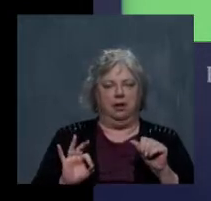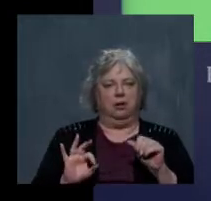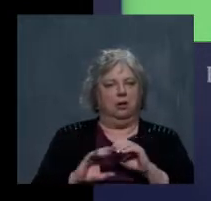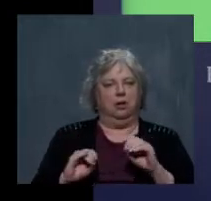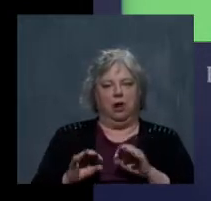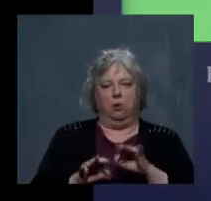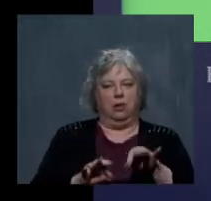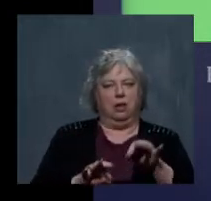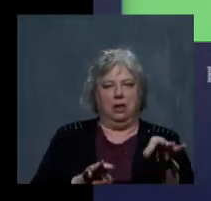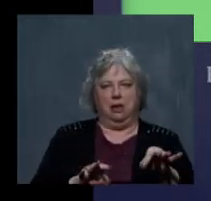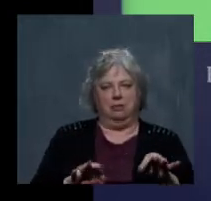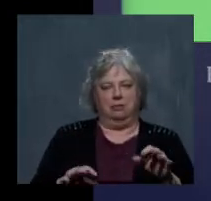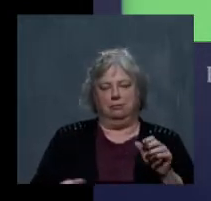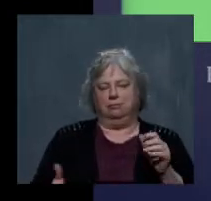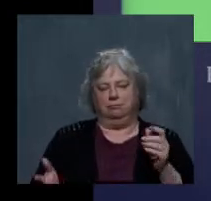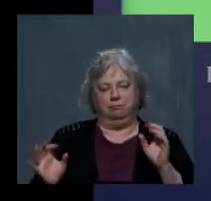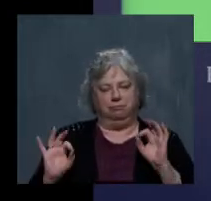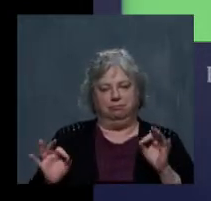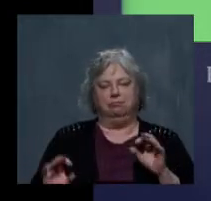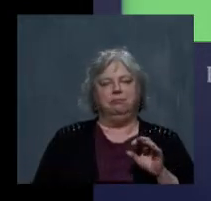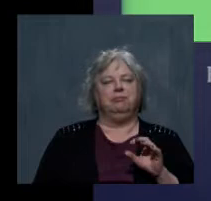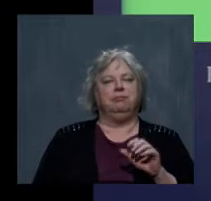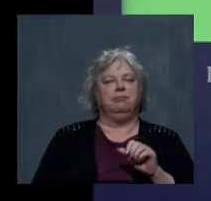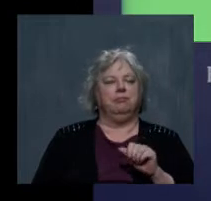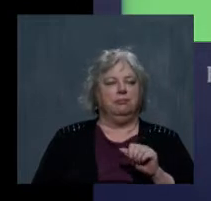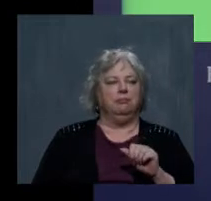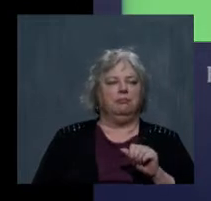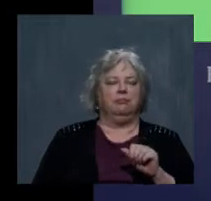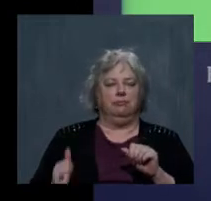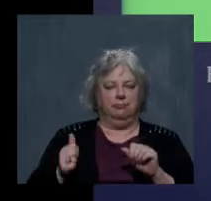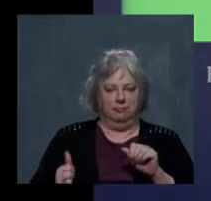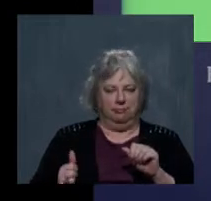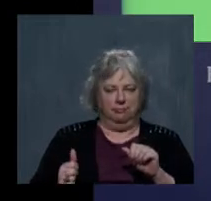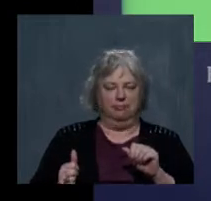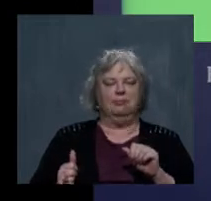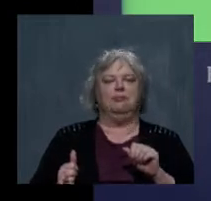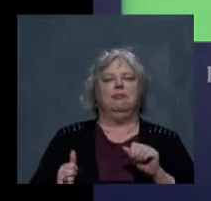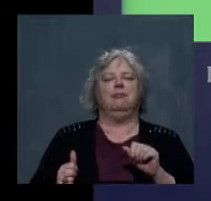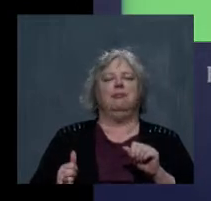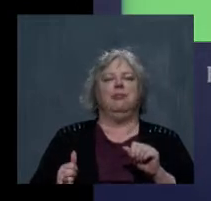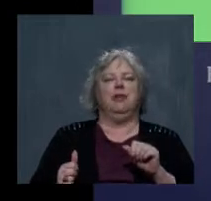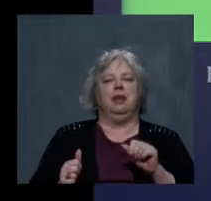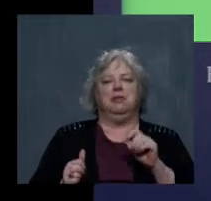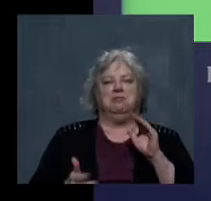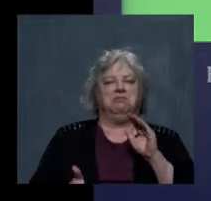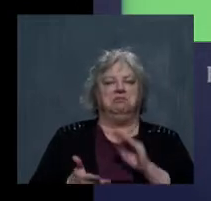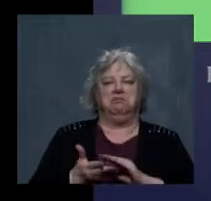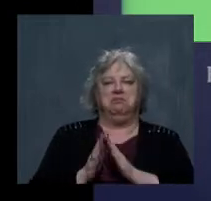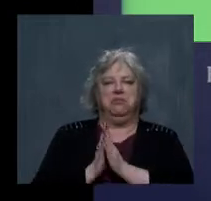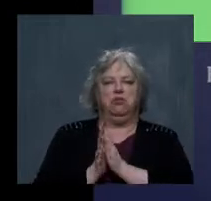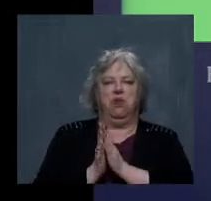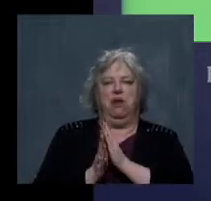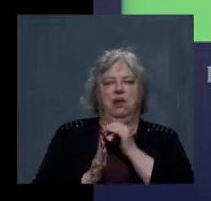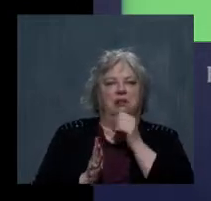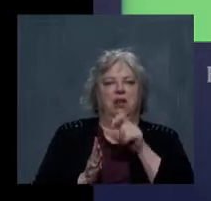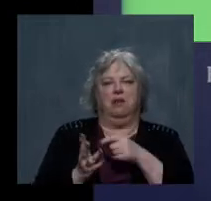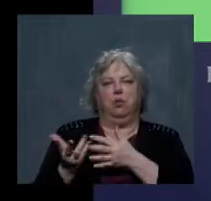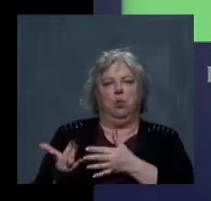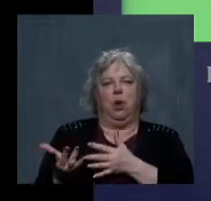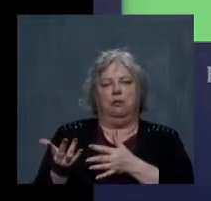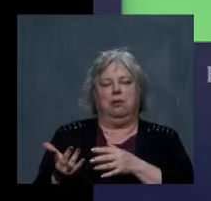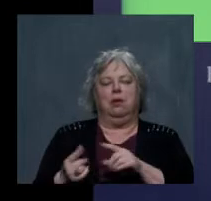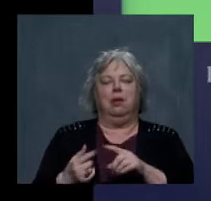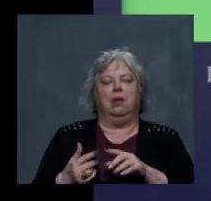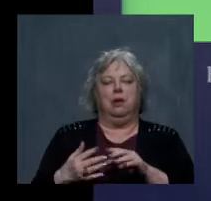delay for any approach. You know, it's very little traffic, so you don't wait any time at